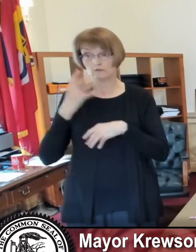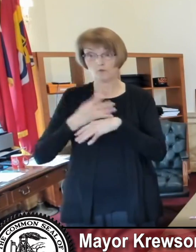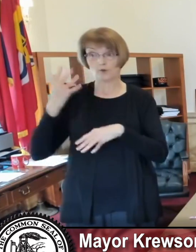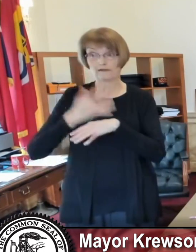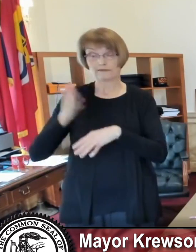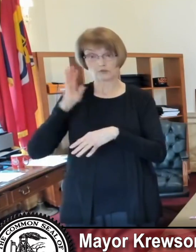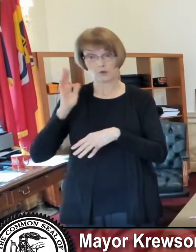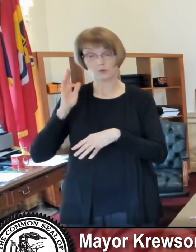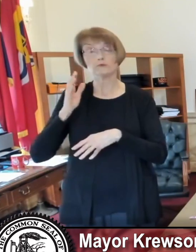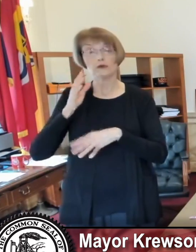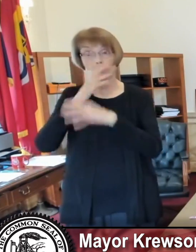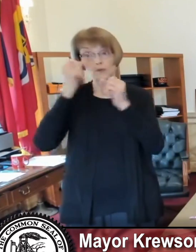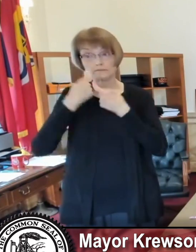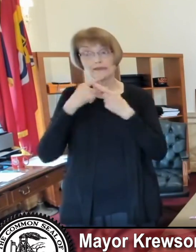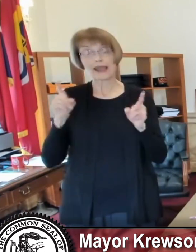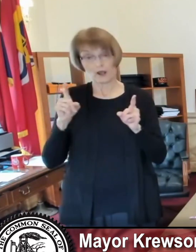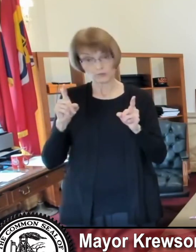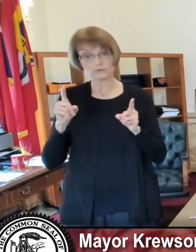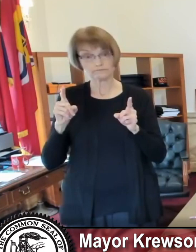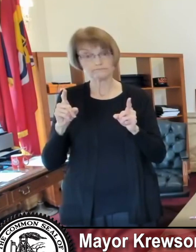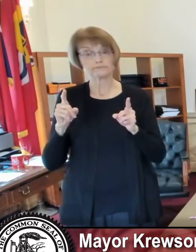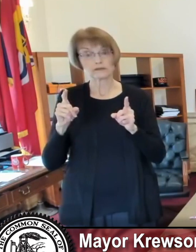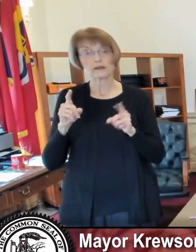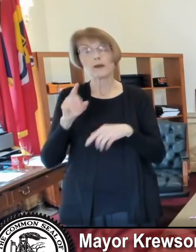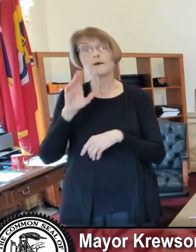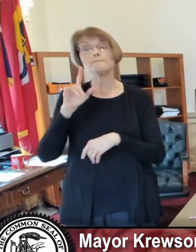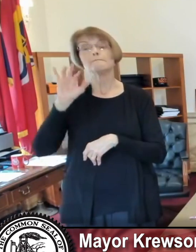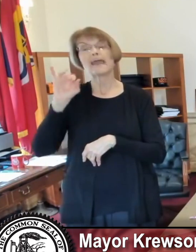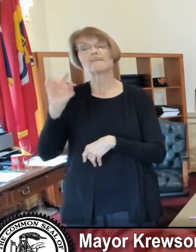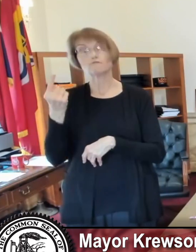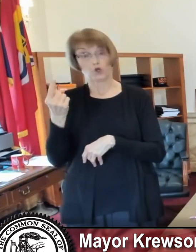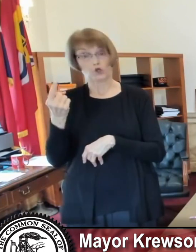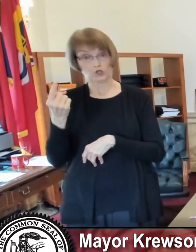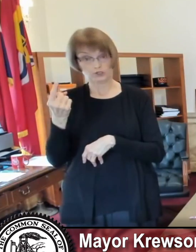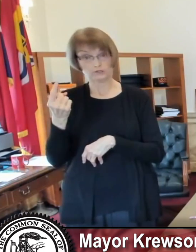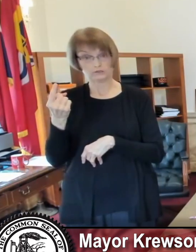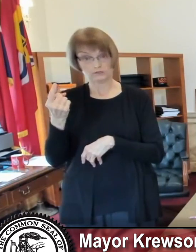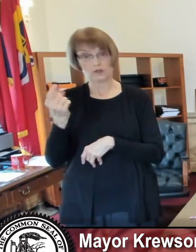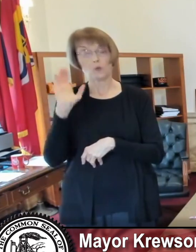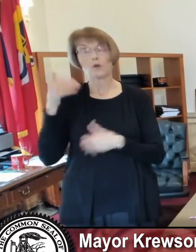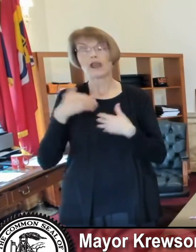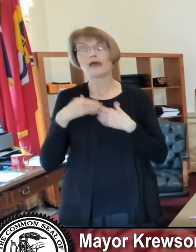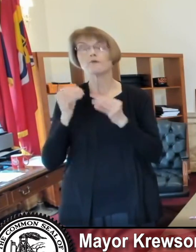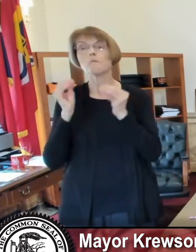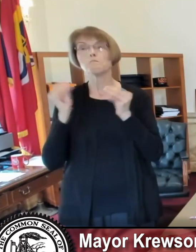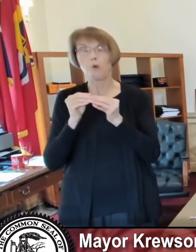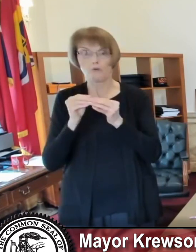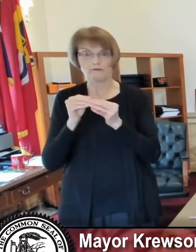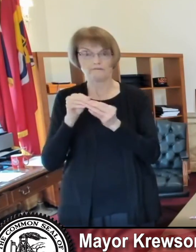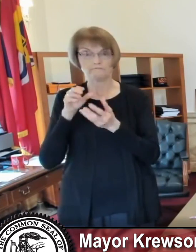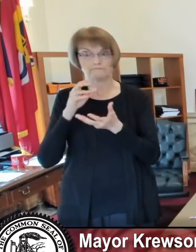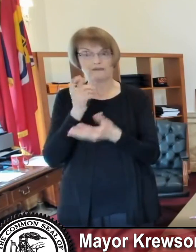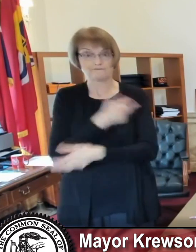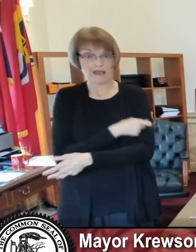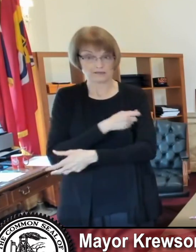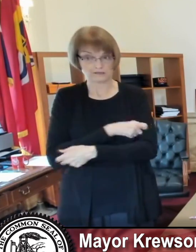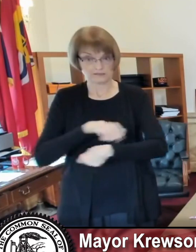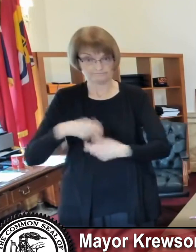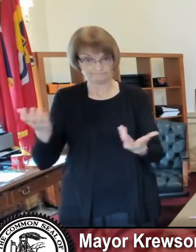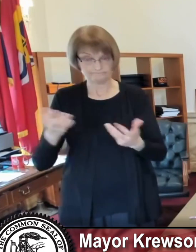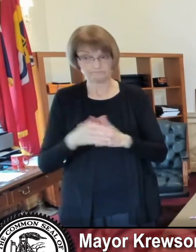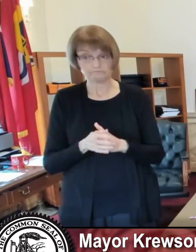at the mall or just running into a quick shop. Masks are required indoors, and they're